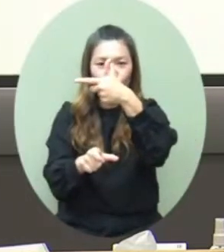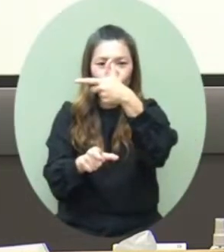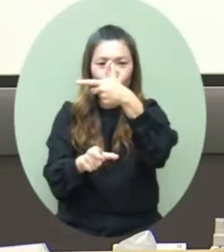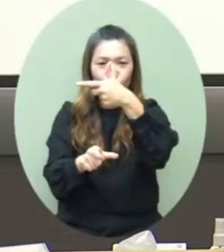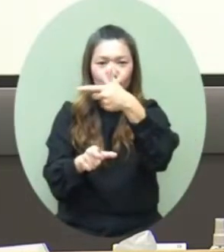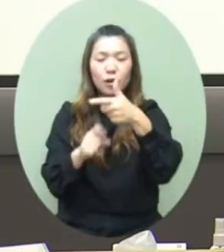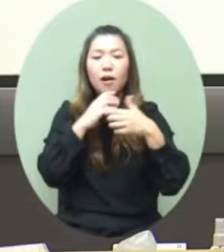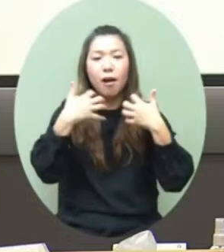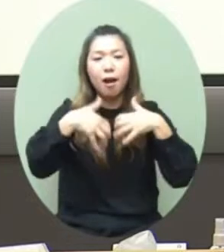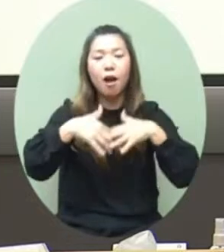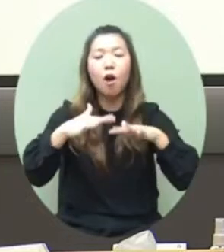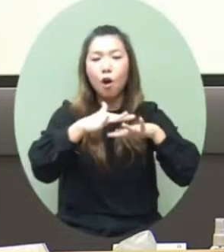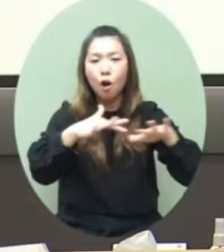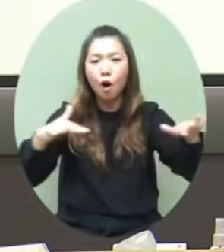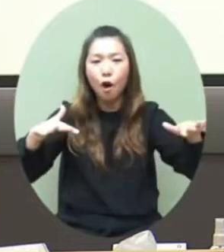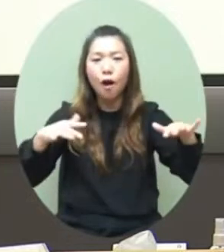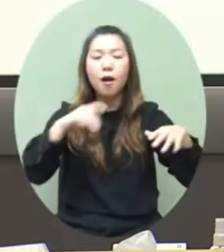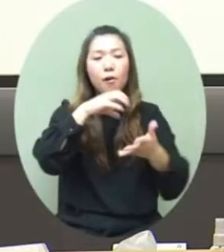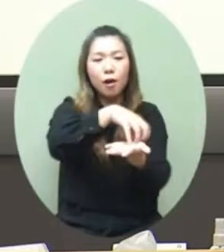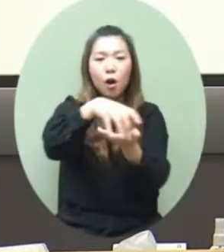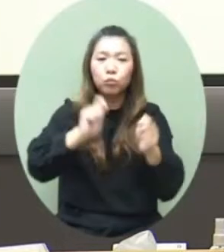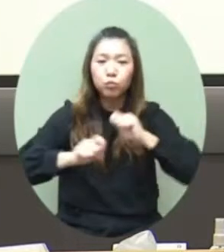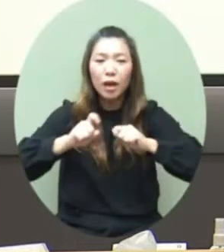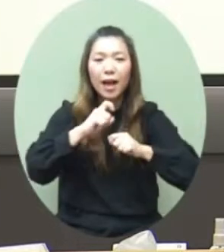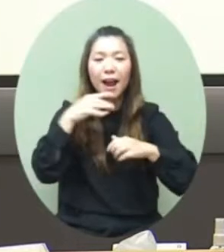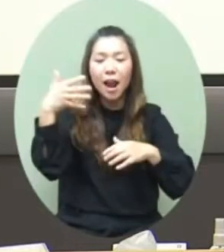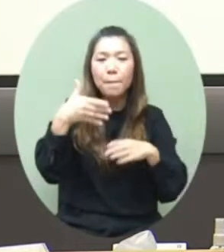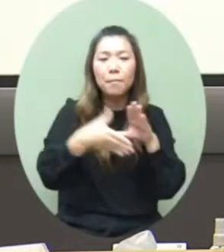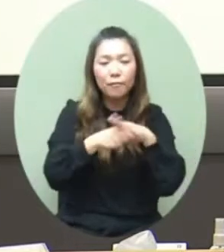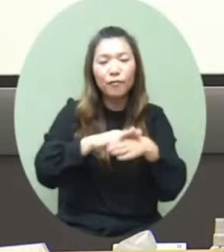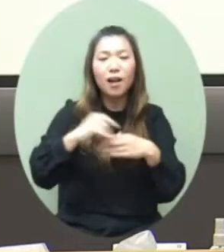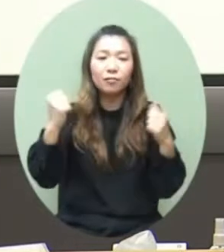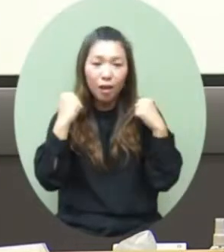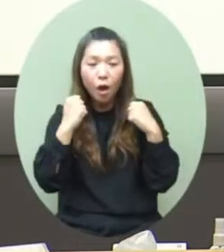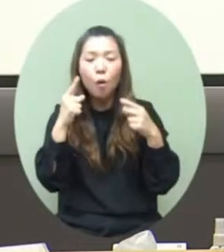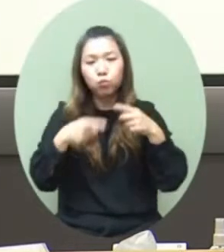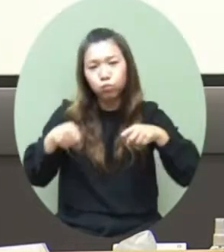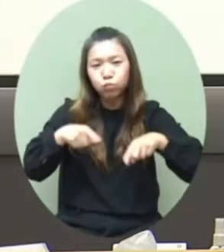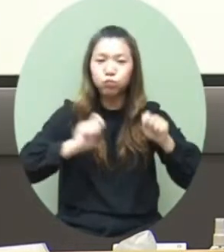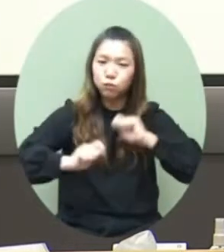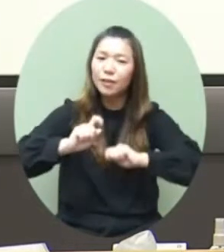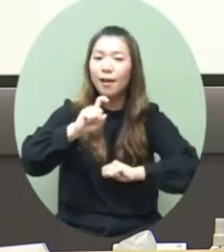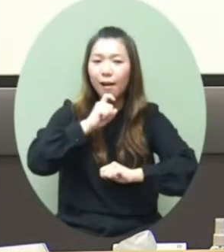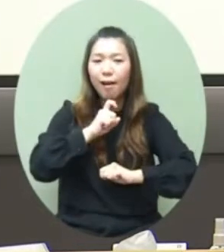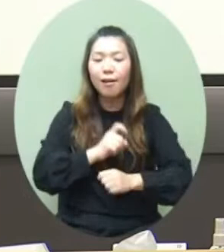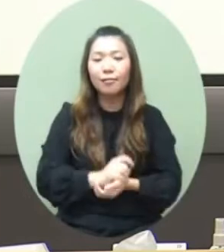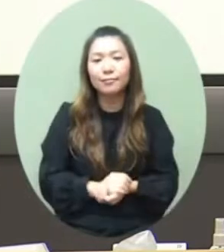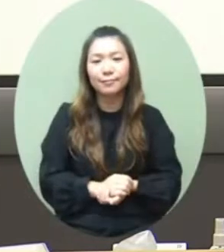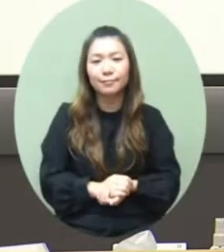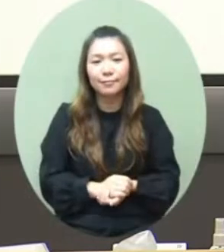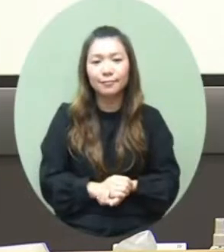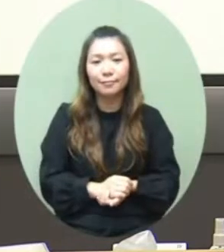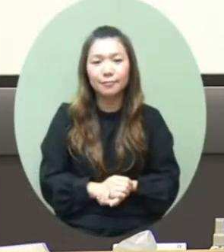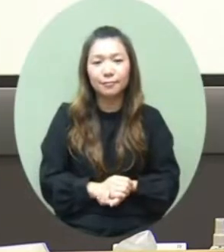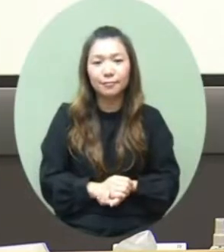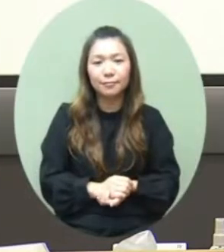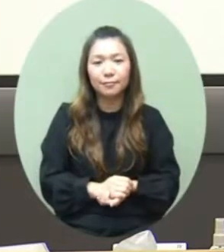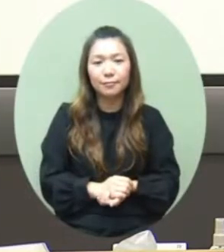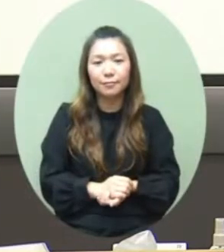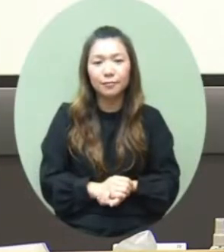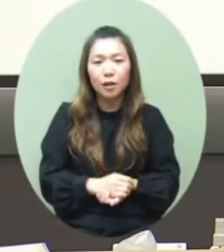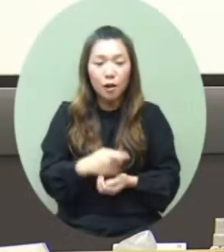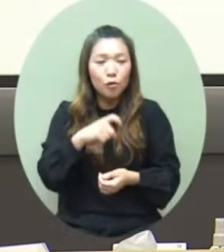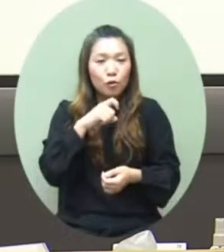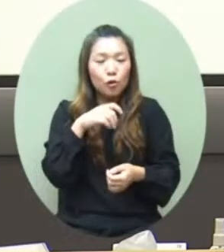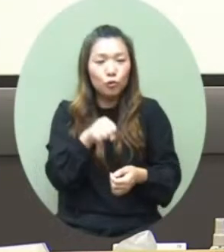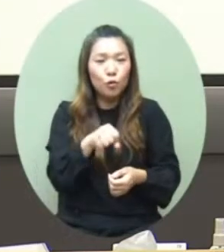for $30 to enjoy a movie. And we also have Harbour Chill Carnival to be organized